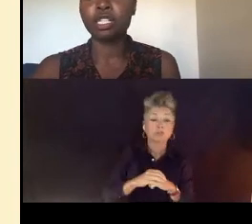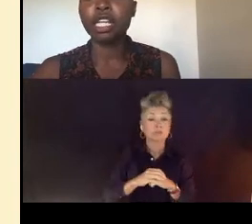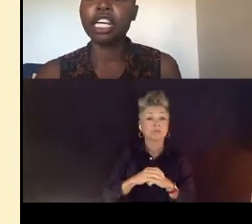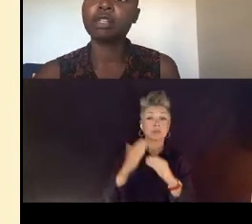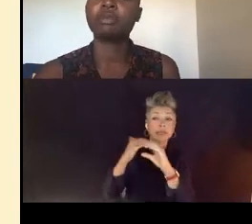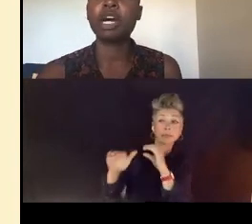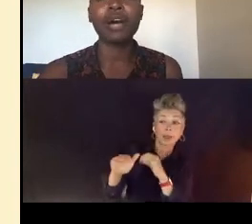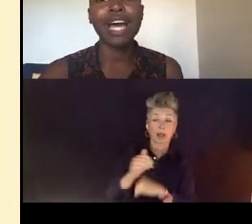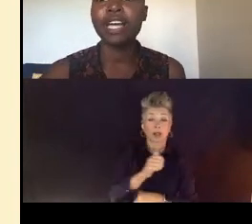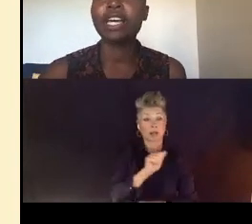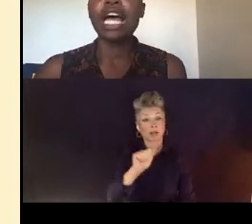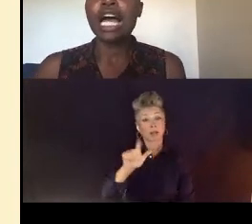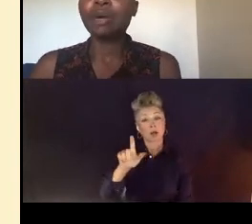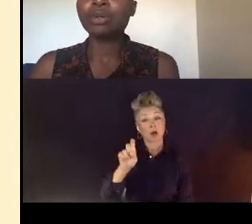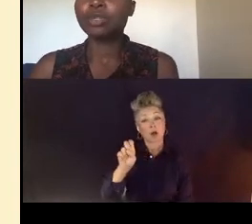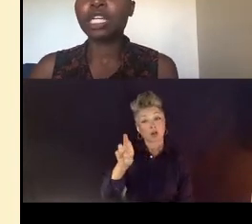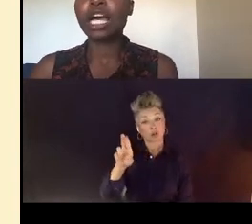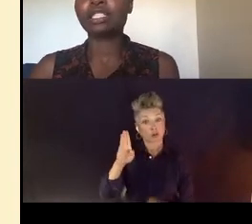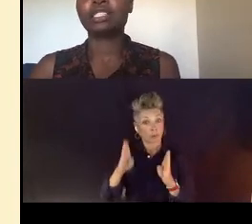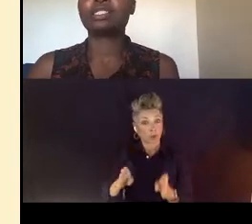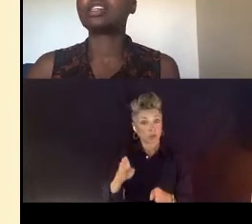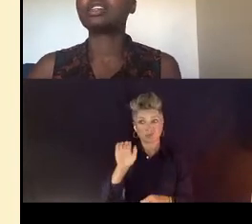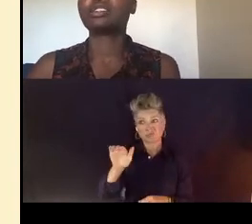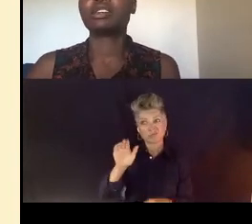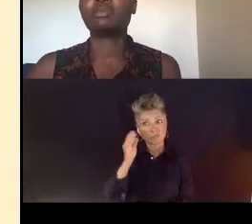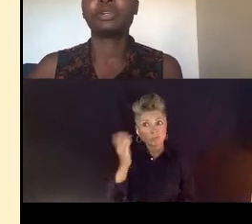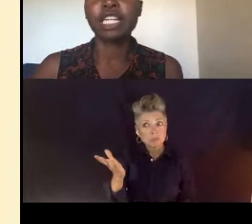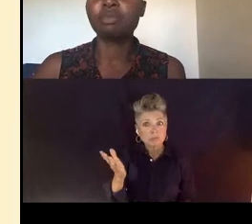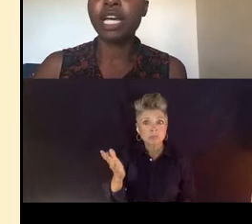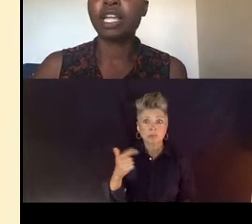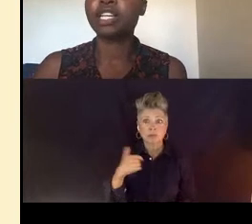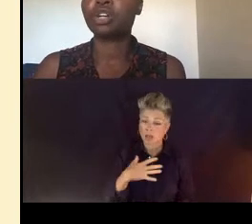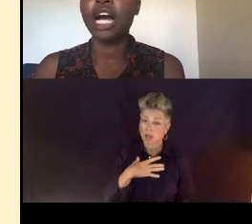alderperson and letting them know, hey, I would really like to see some